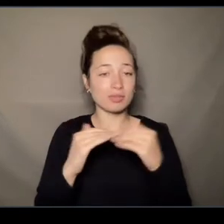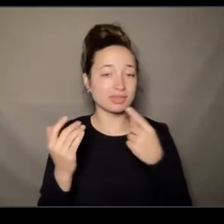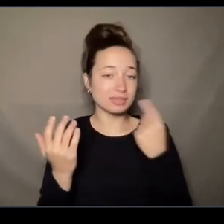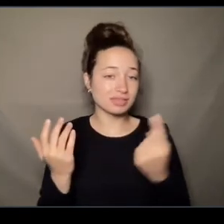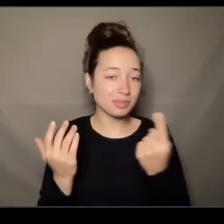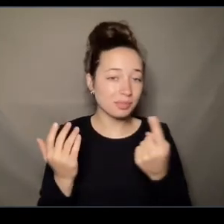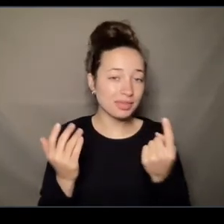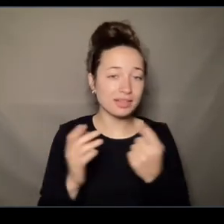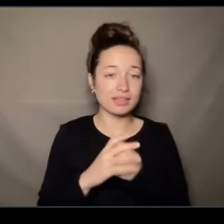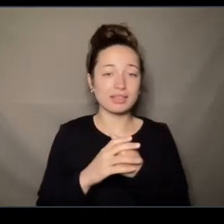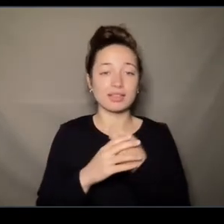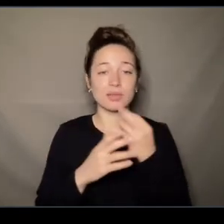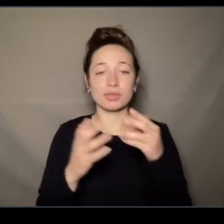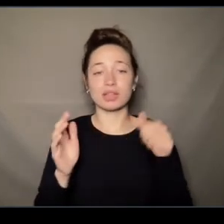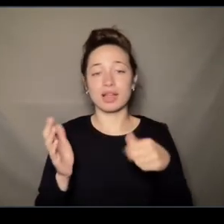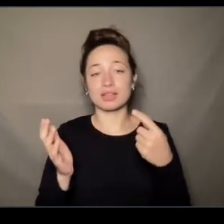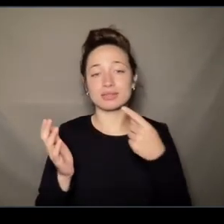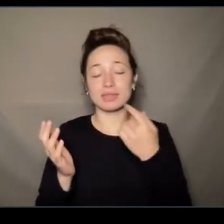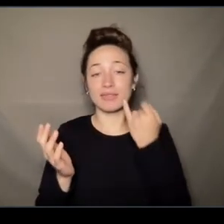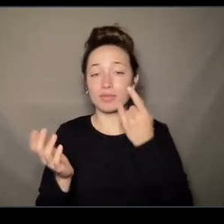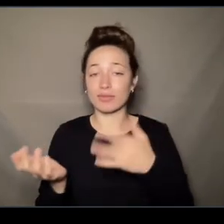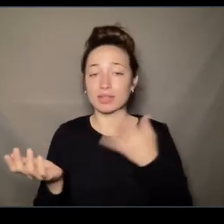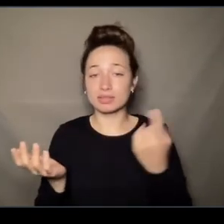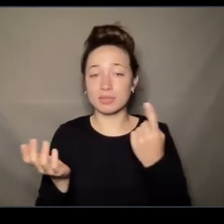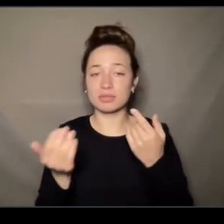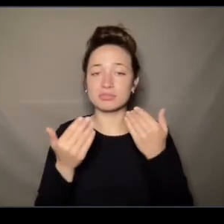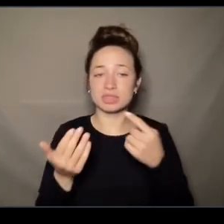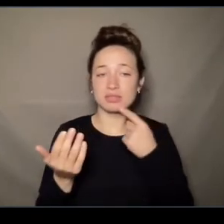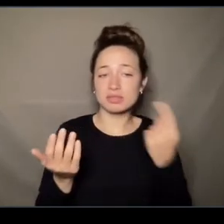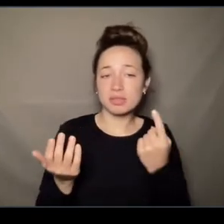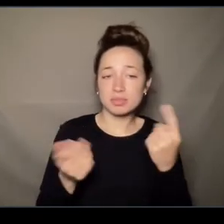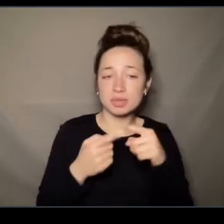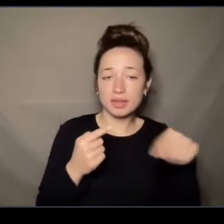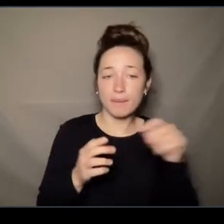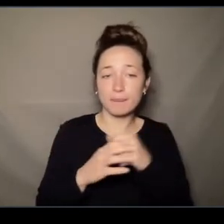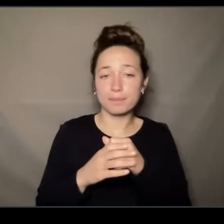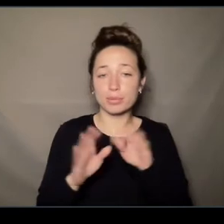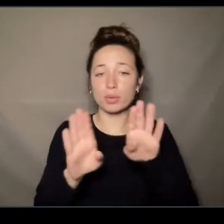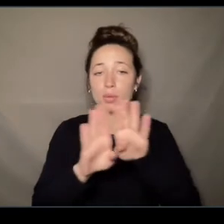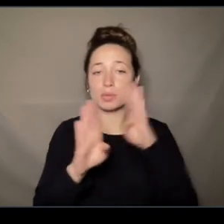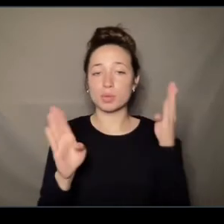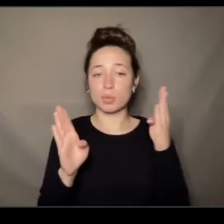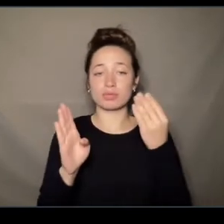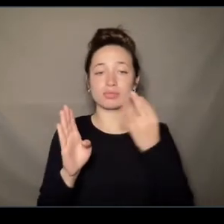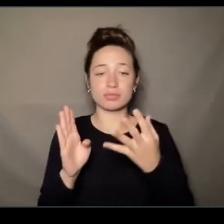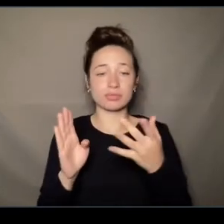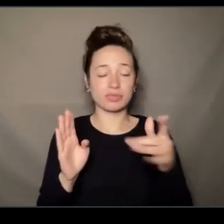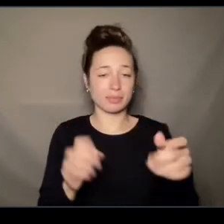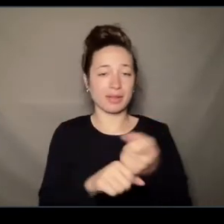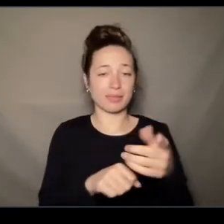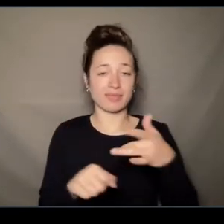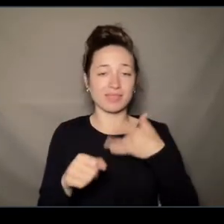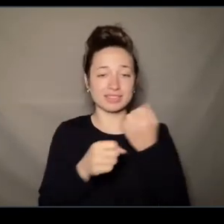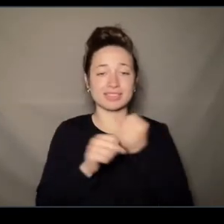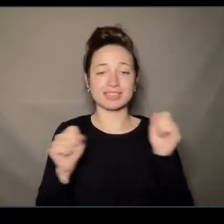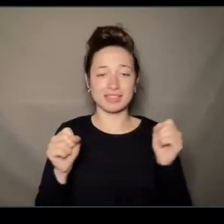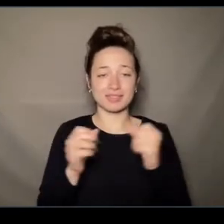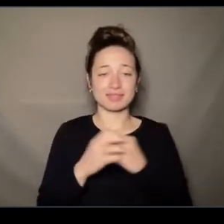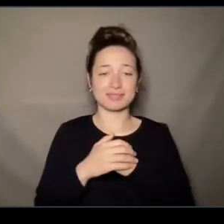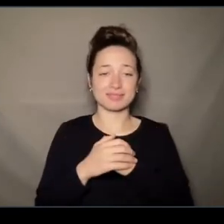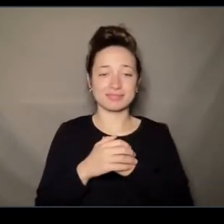feel comfortable to say something, or you can, if you're feeling something, to say something to them and to open that door for them to feel